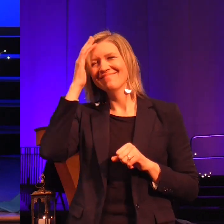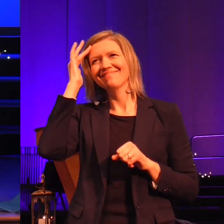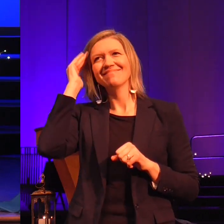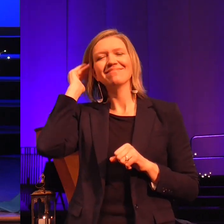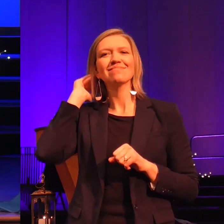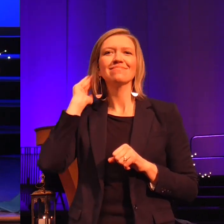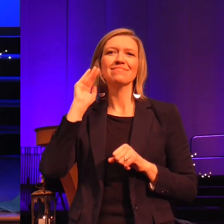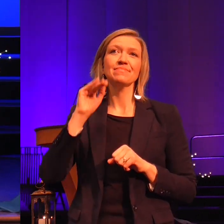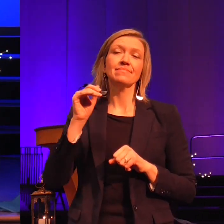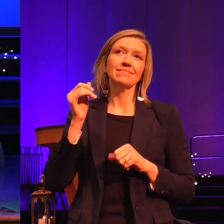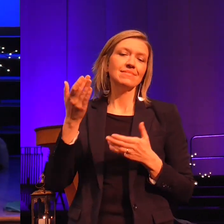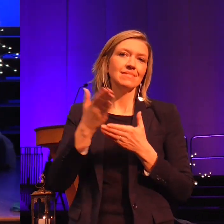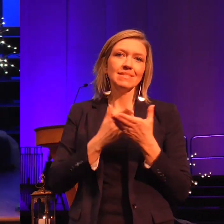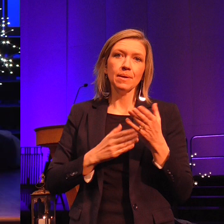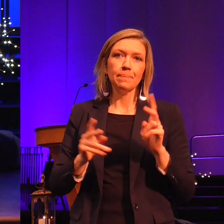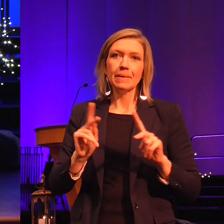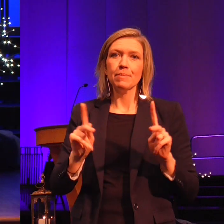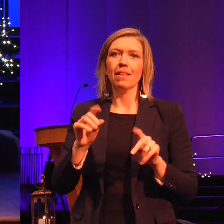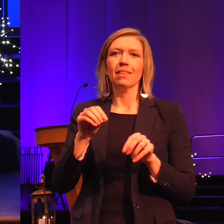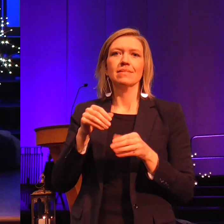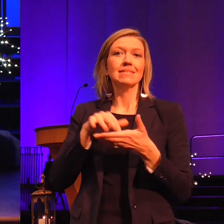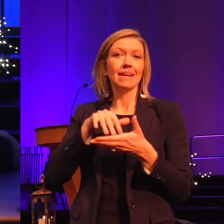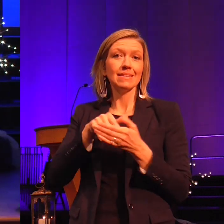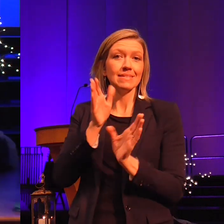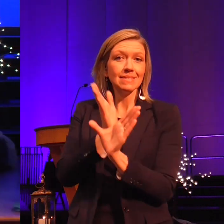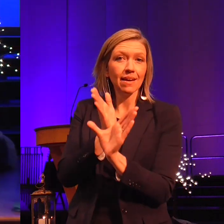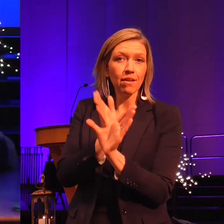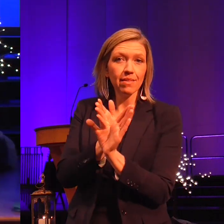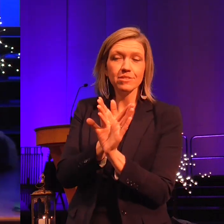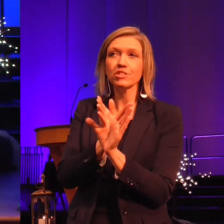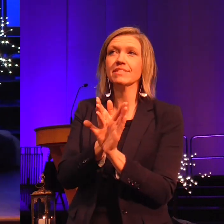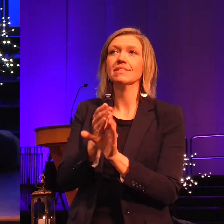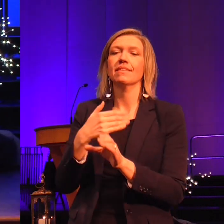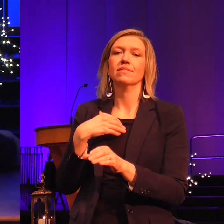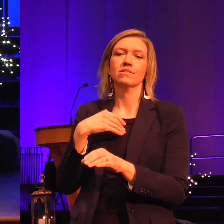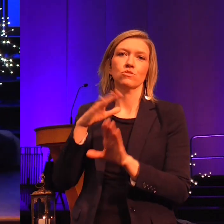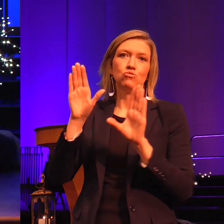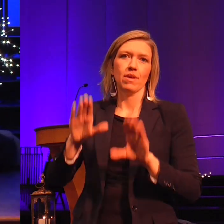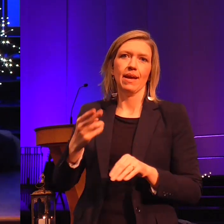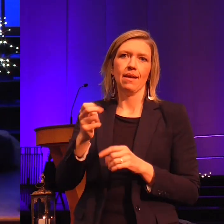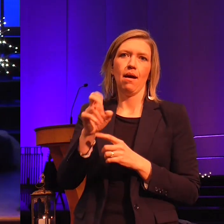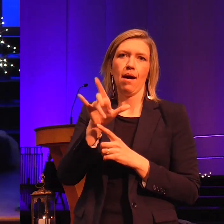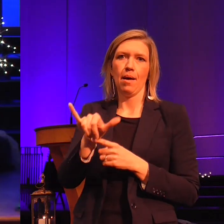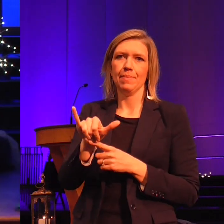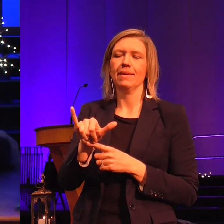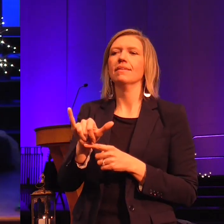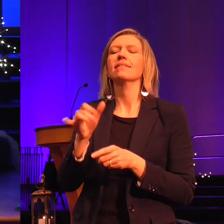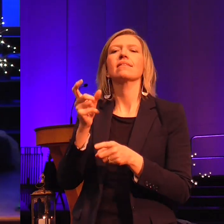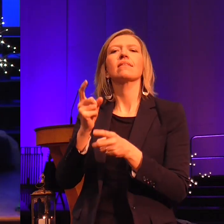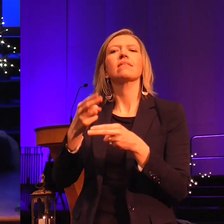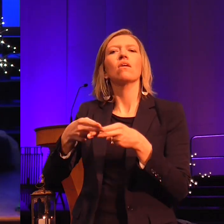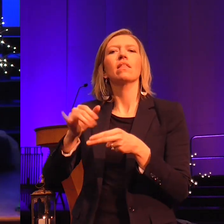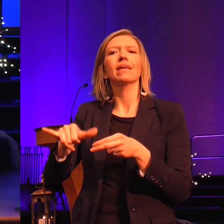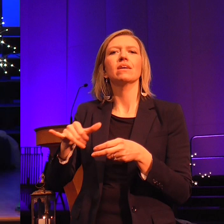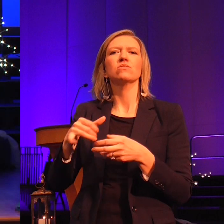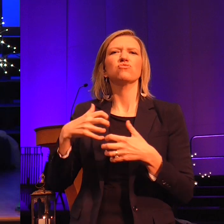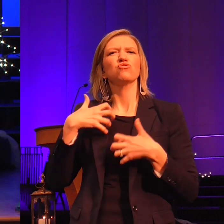There are people in psychology that have a great hobby. They call them resentment collectors.